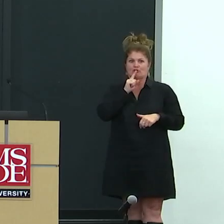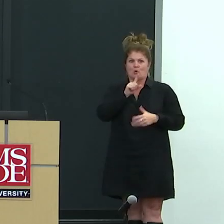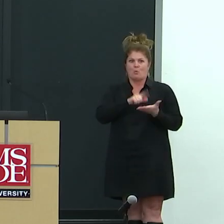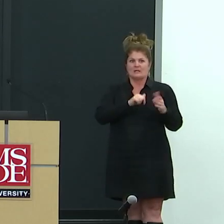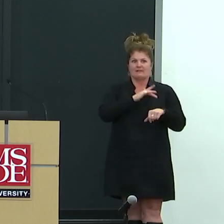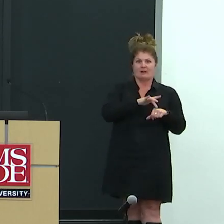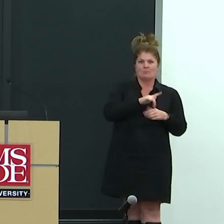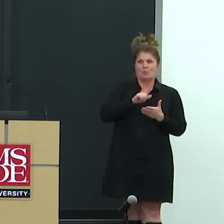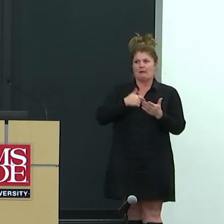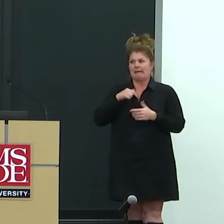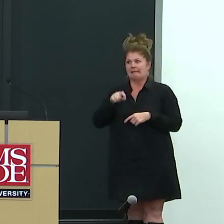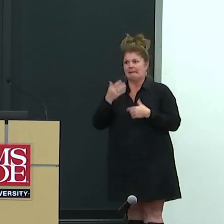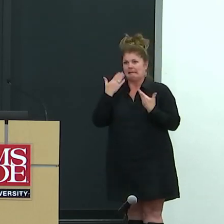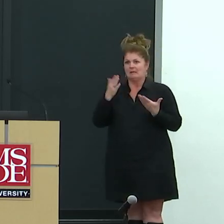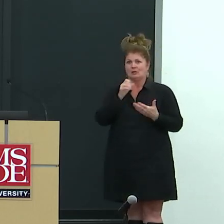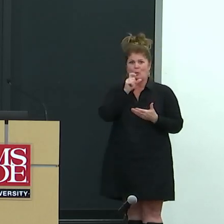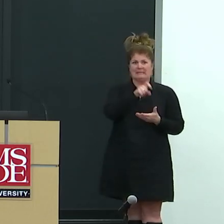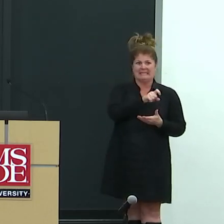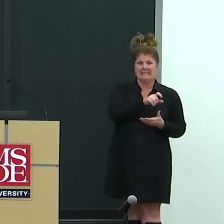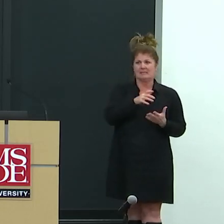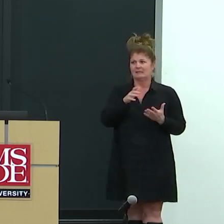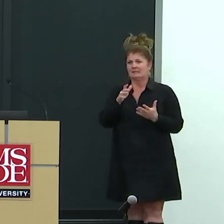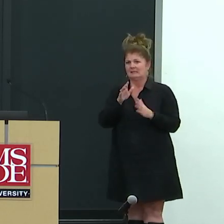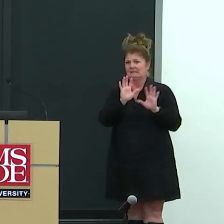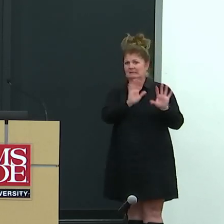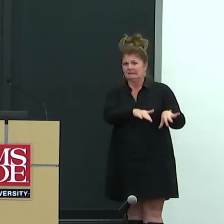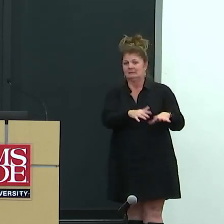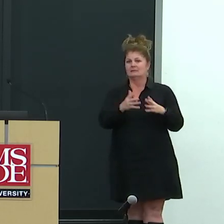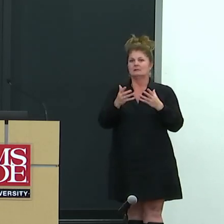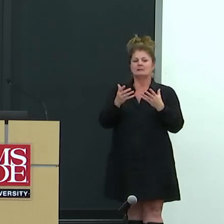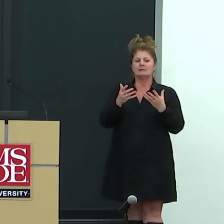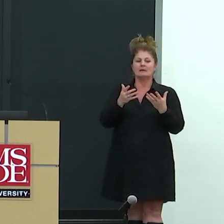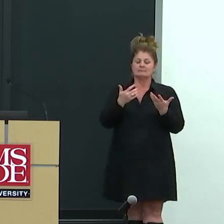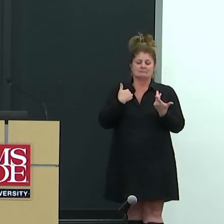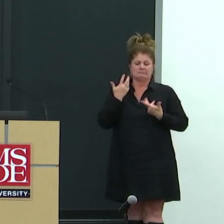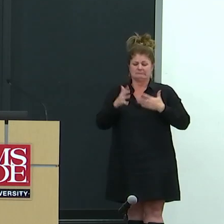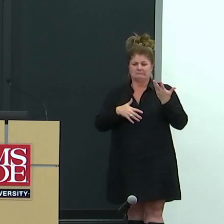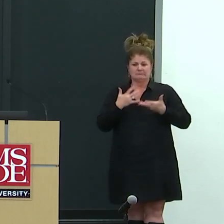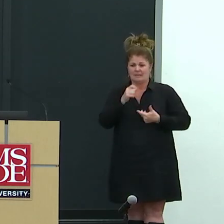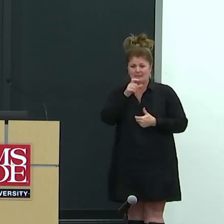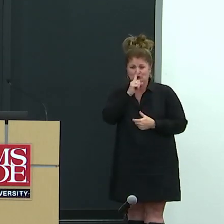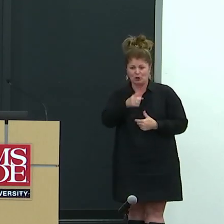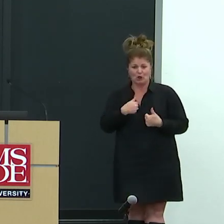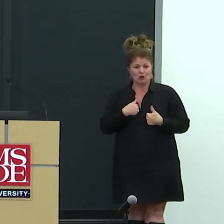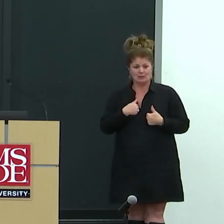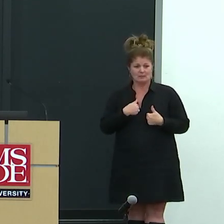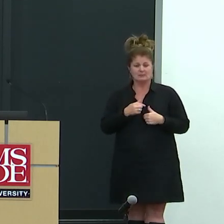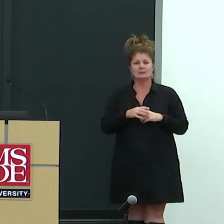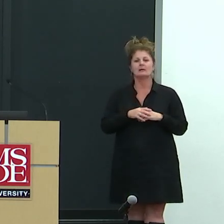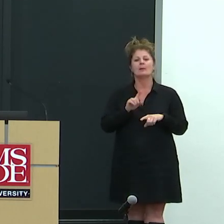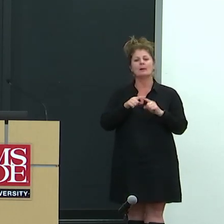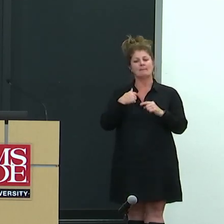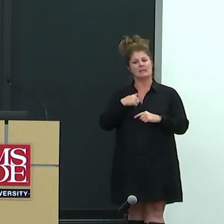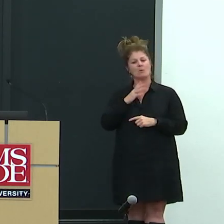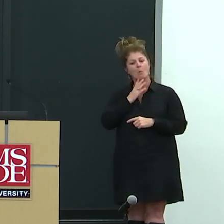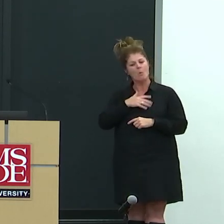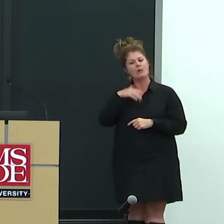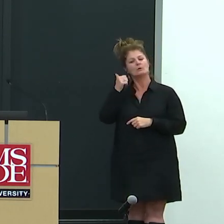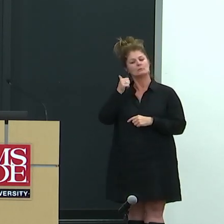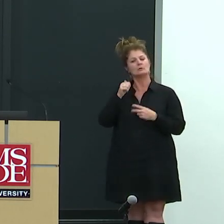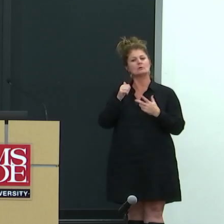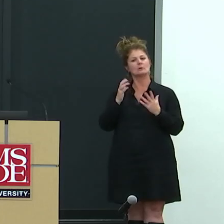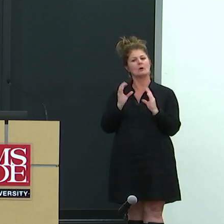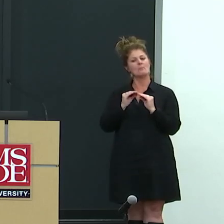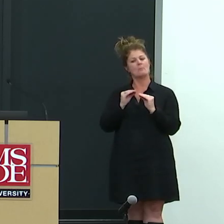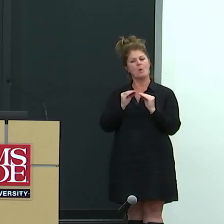need or what I don't need and I could live without. But as I've gotten older and gotten more